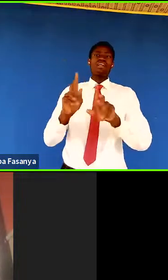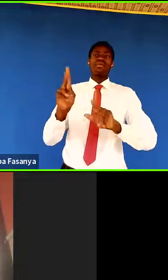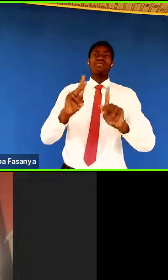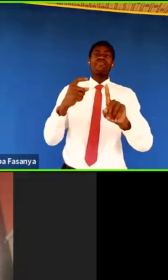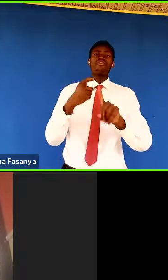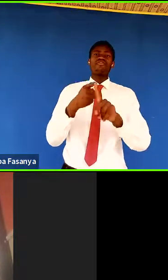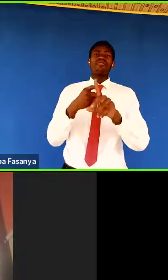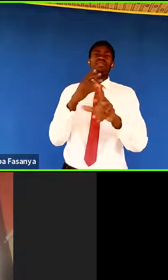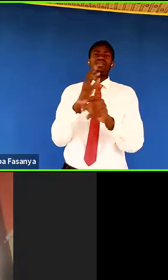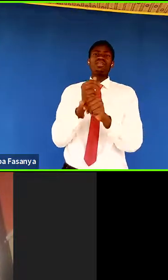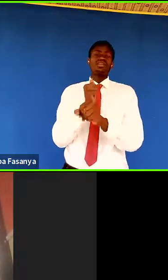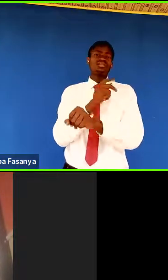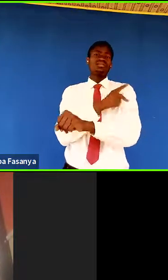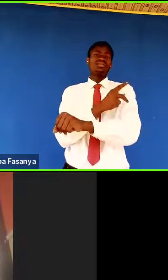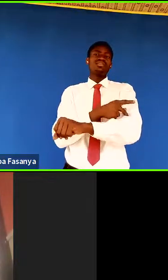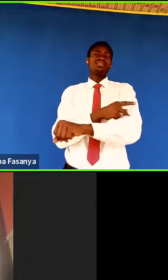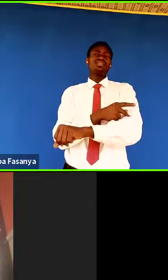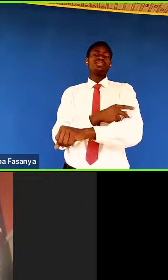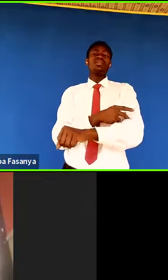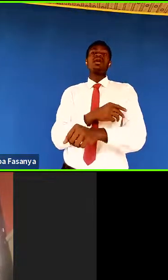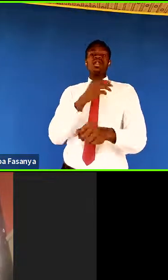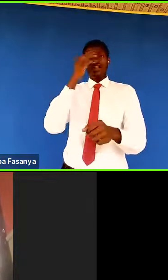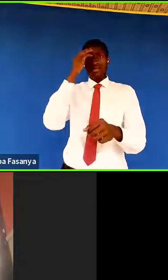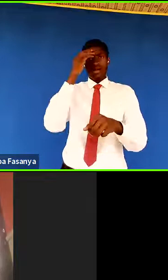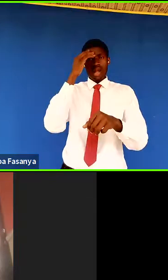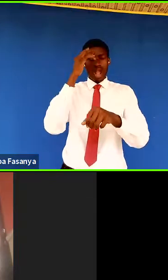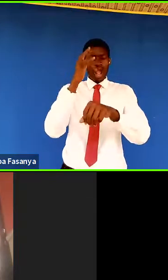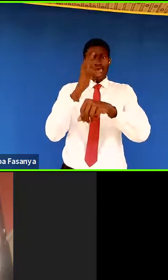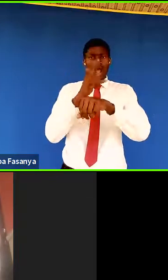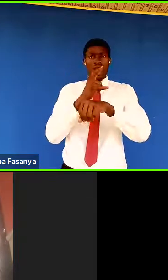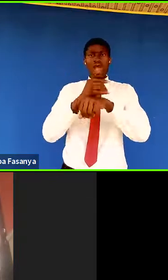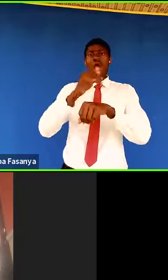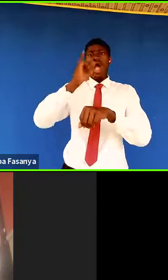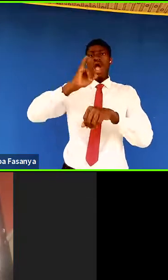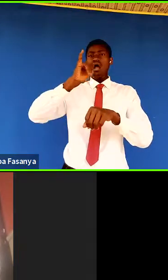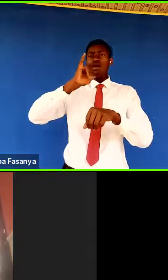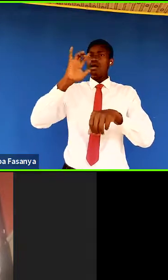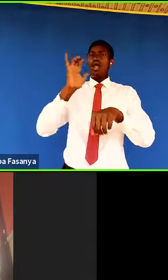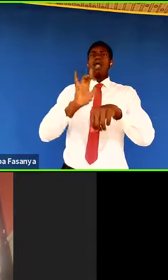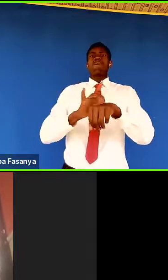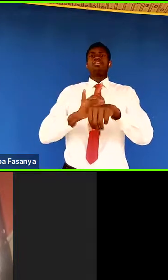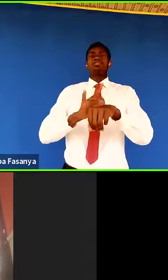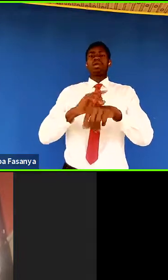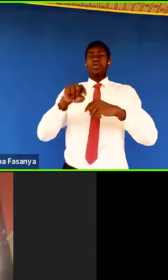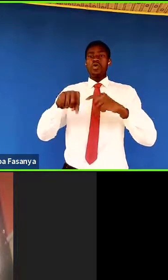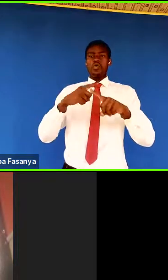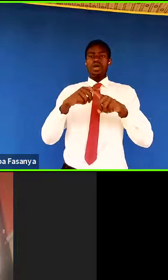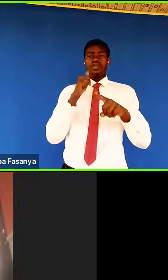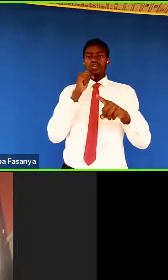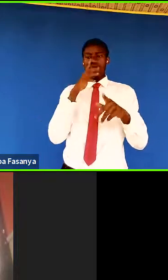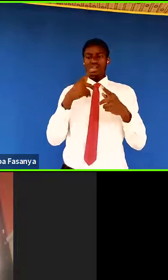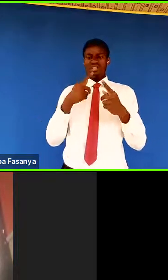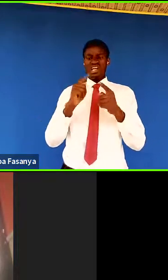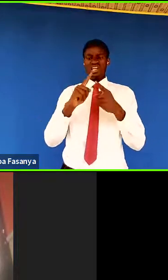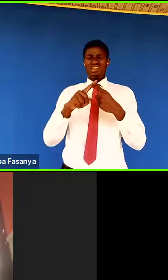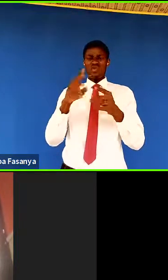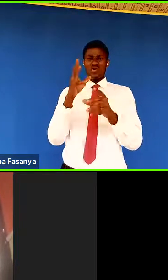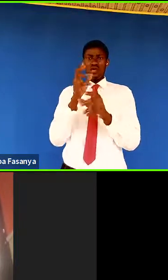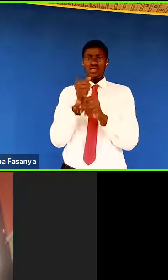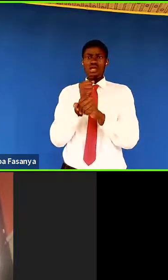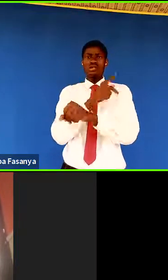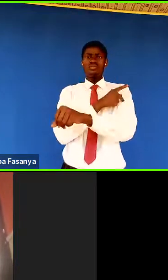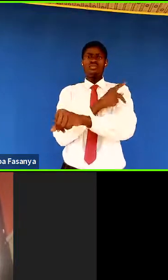alcohol and smoking has been identified. For a woman getting pregnant, trying to get pregnant, she should also be careful when she's taking